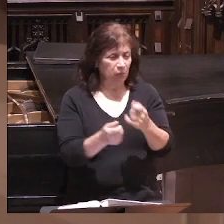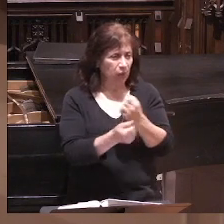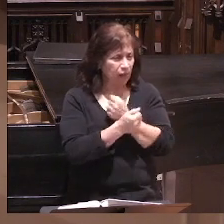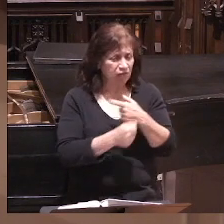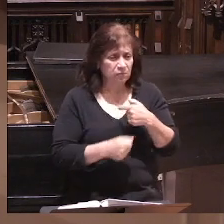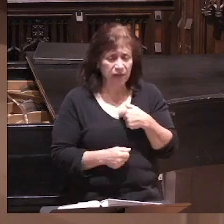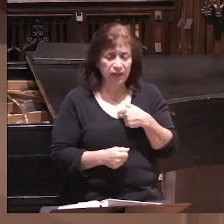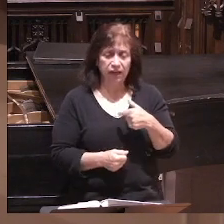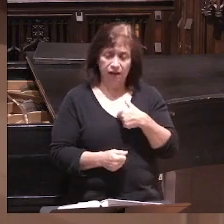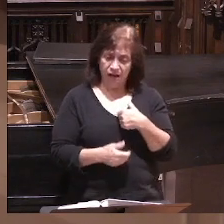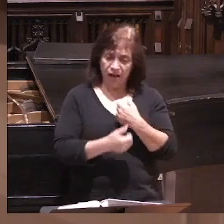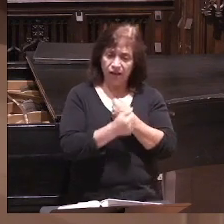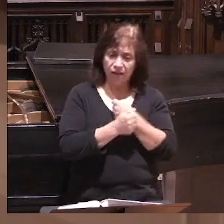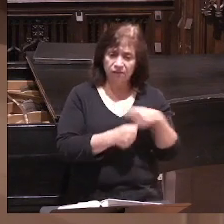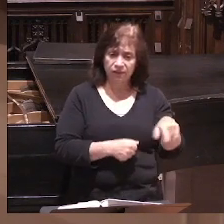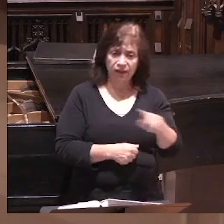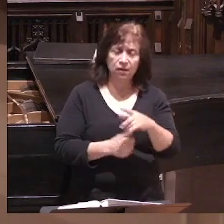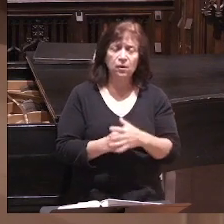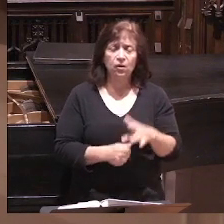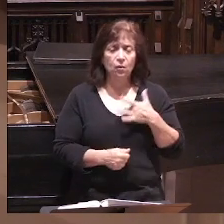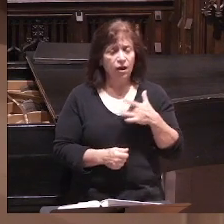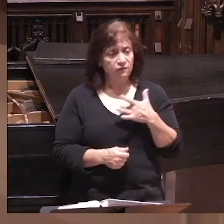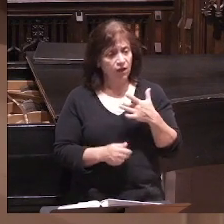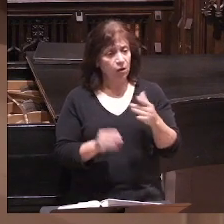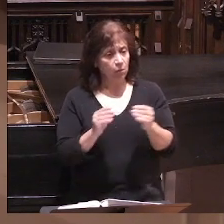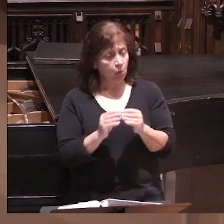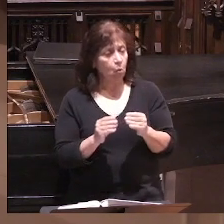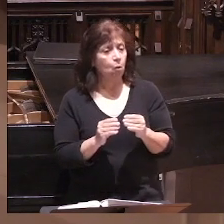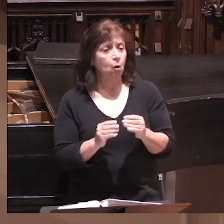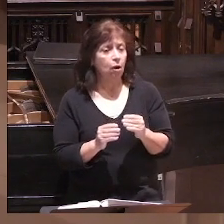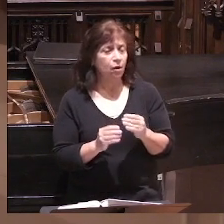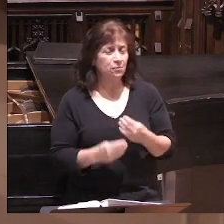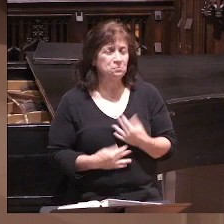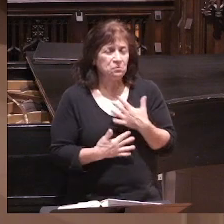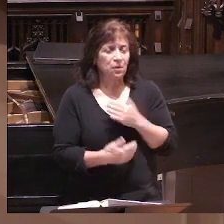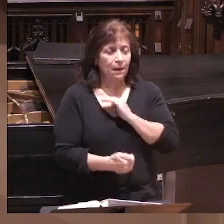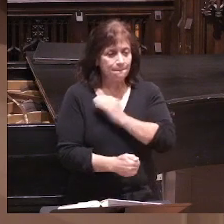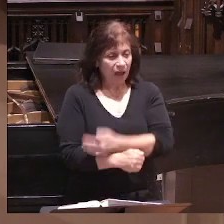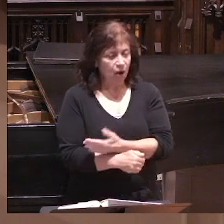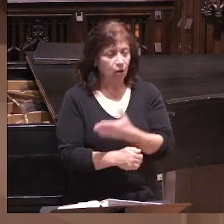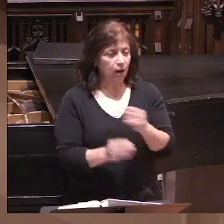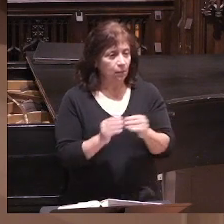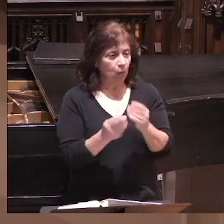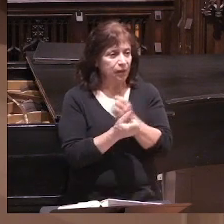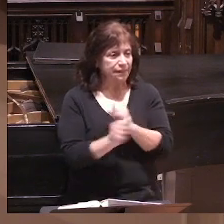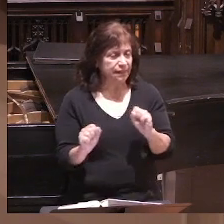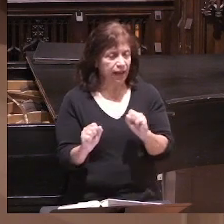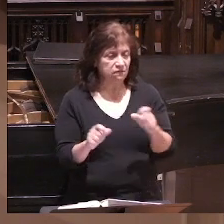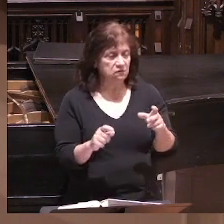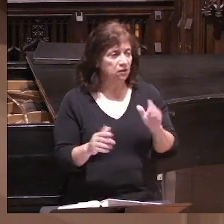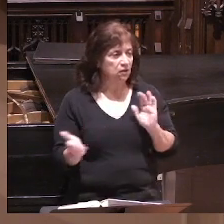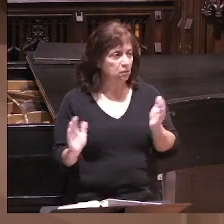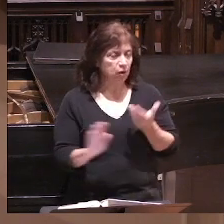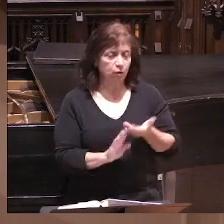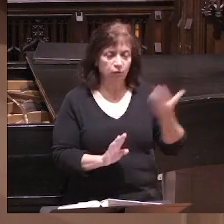me and who I loved, and I felt more empowered and safer than ever. And it was so